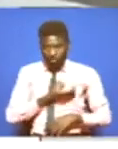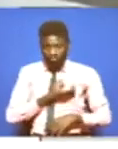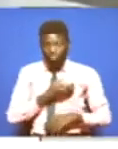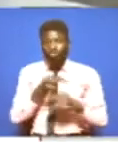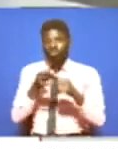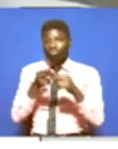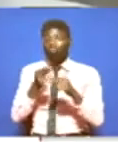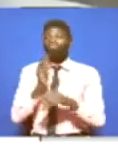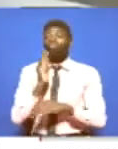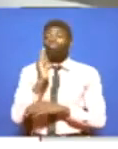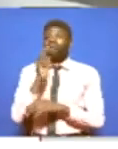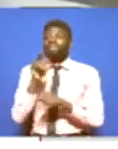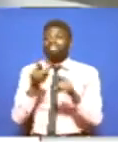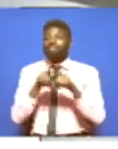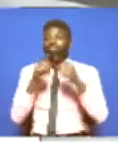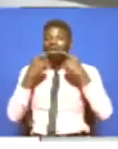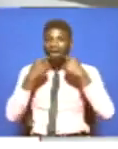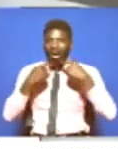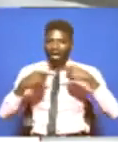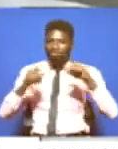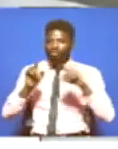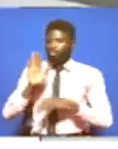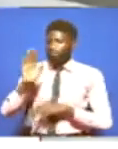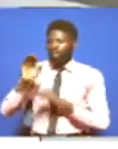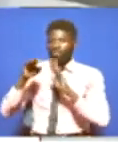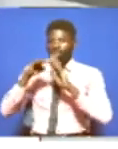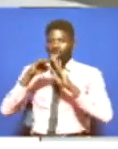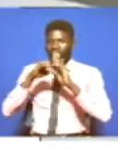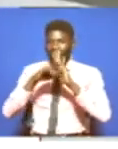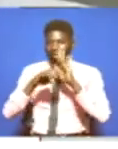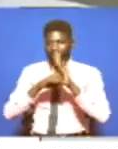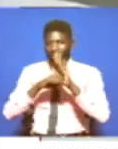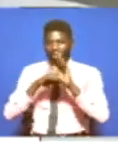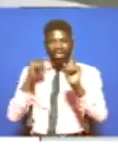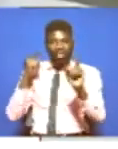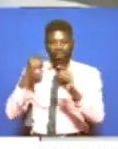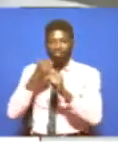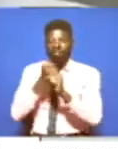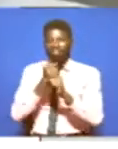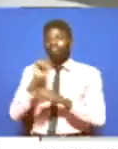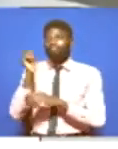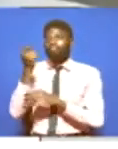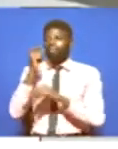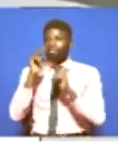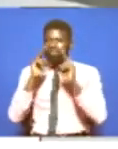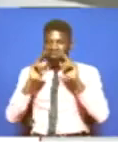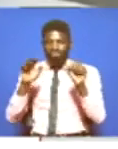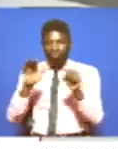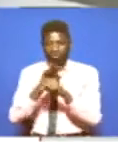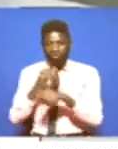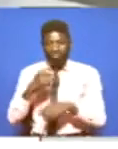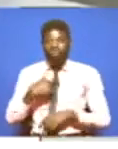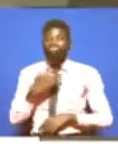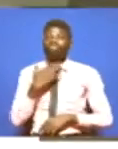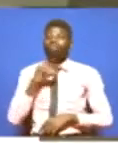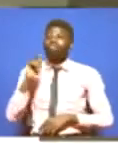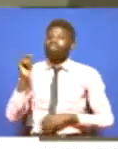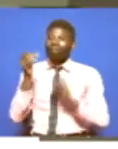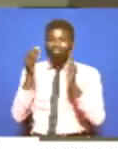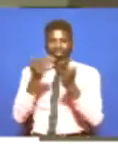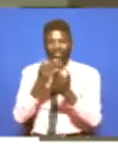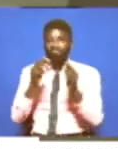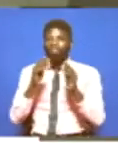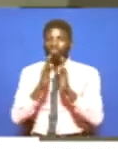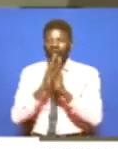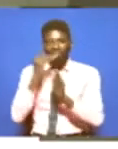are going to be announcing the programs to make Kenya peaceful. I want Kenyans to pray for us. And you too,